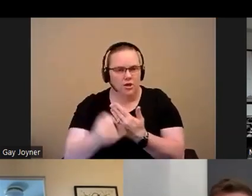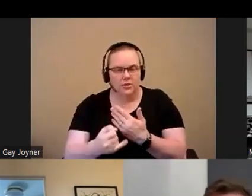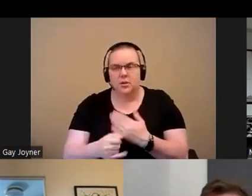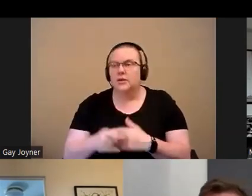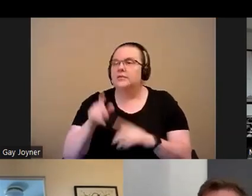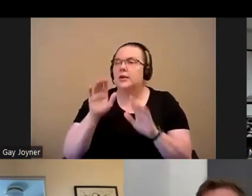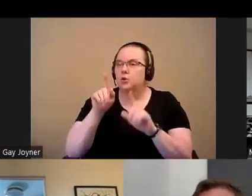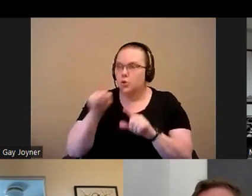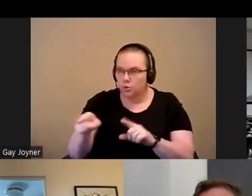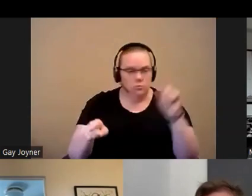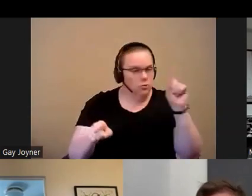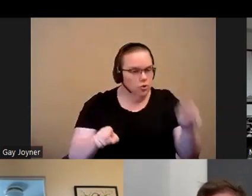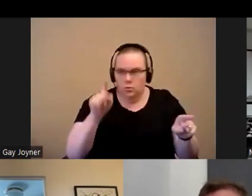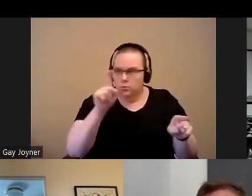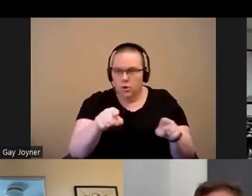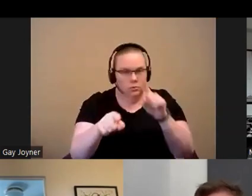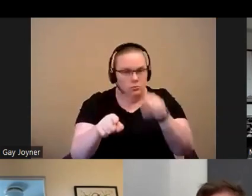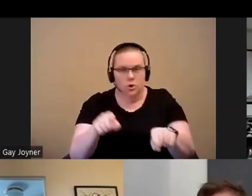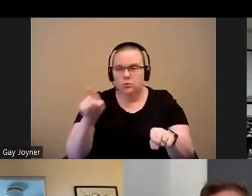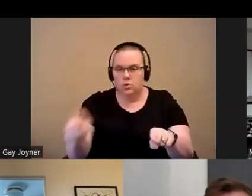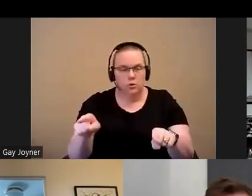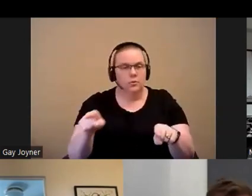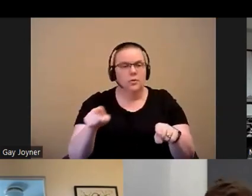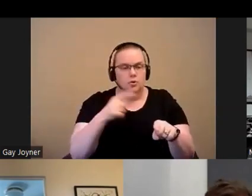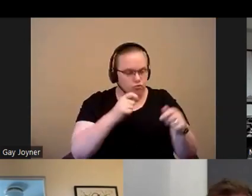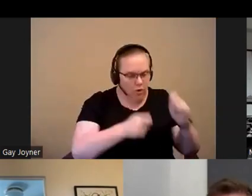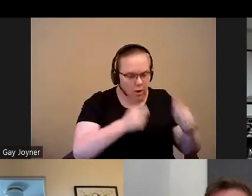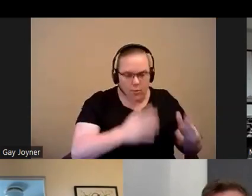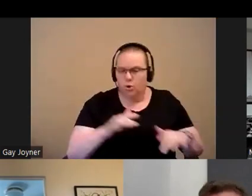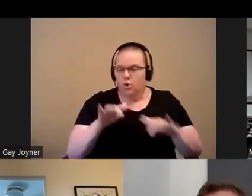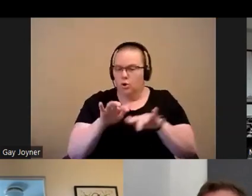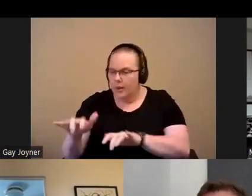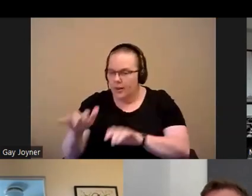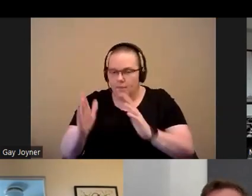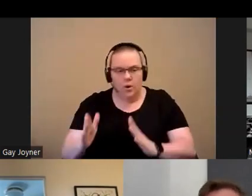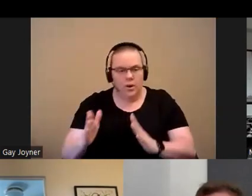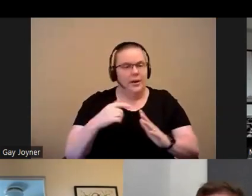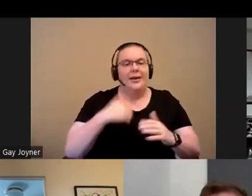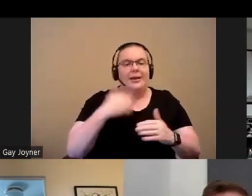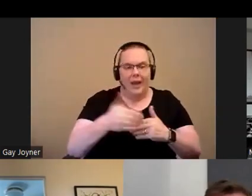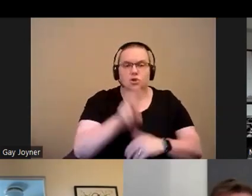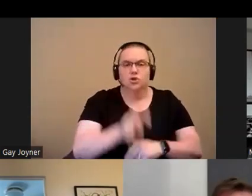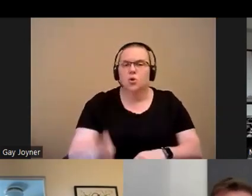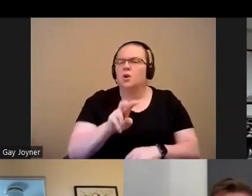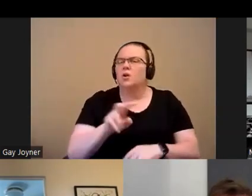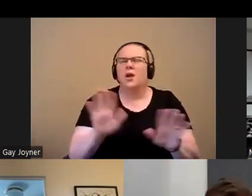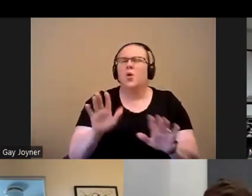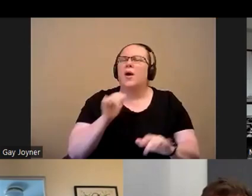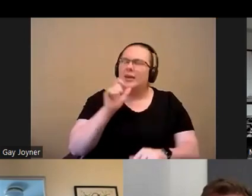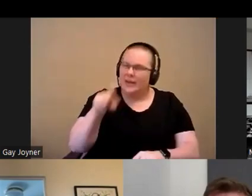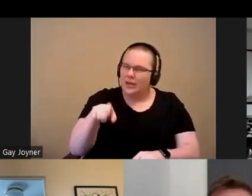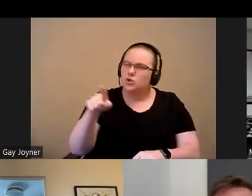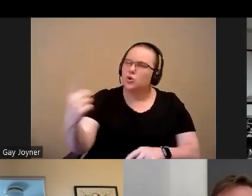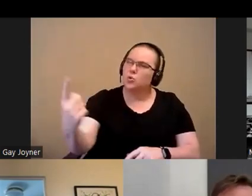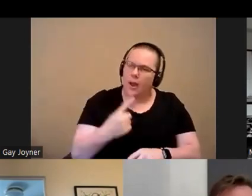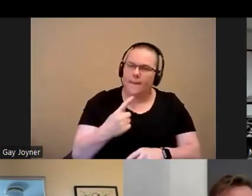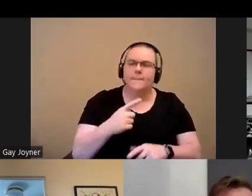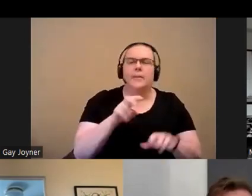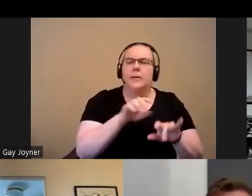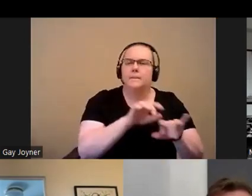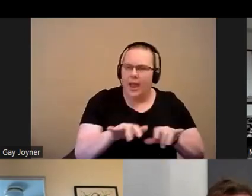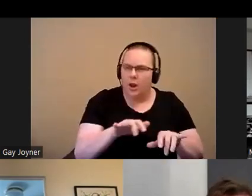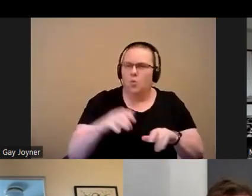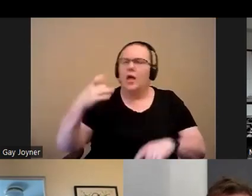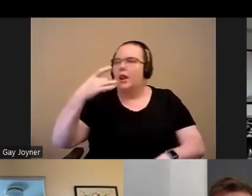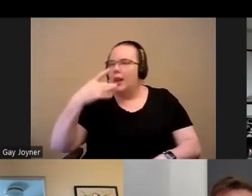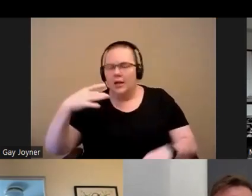sound person, you're the drummer, you're the keyboardist, you're the trumpeter. Next tour, no, I just want you on piano and I want you on lights. And